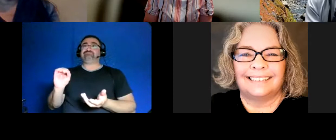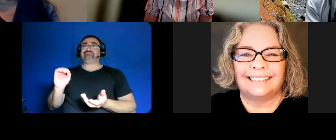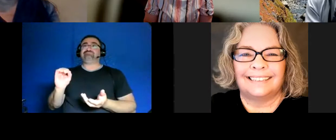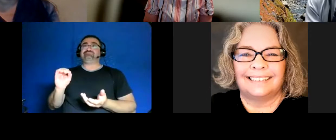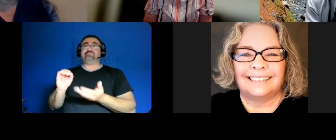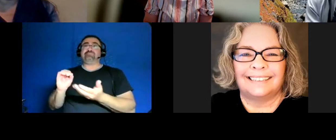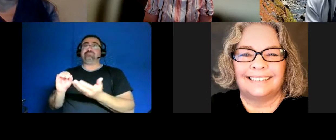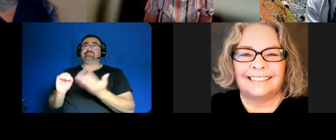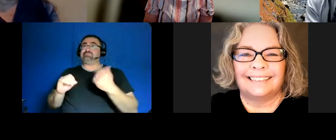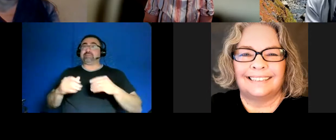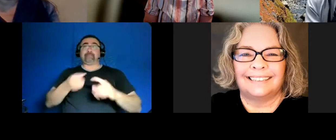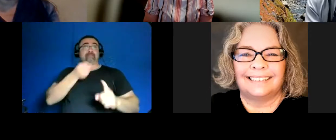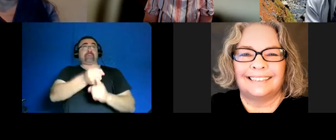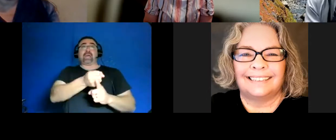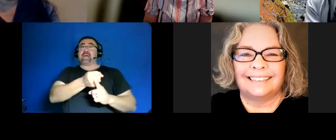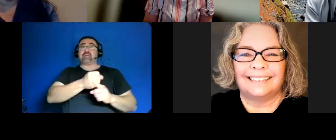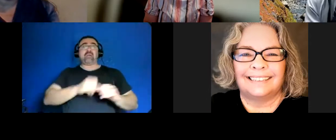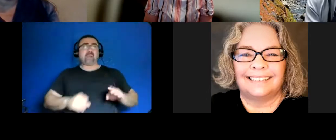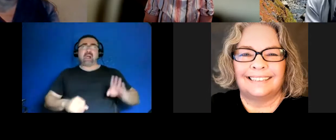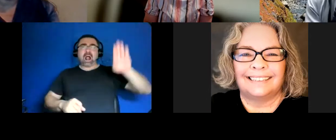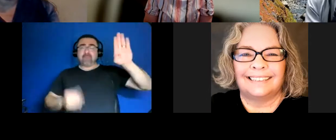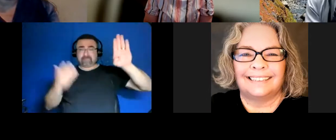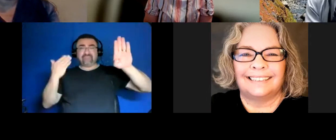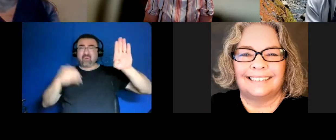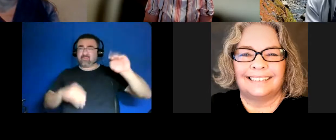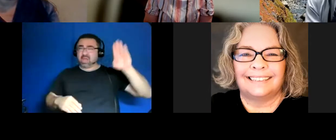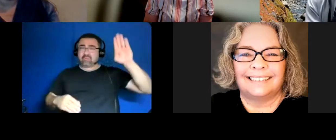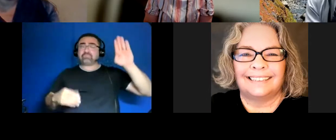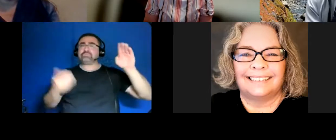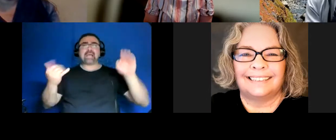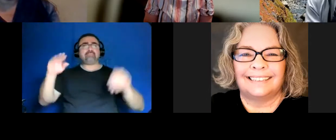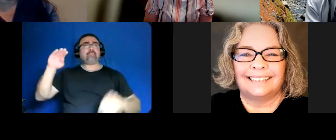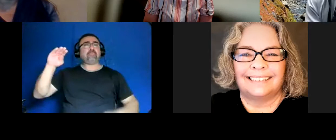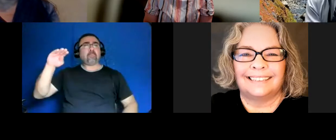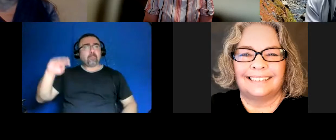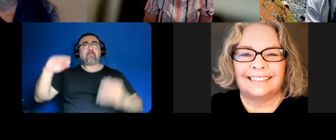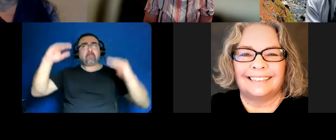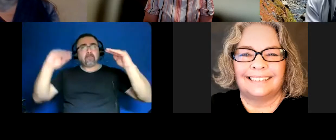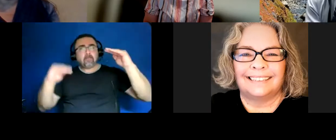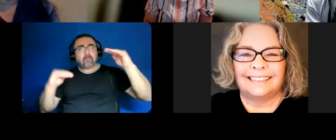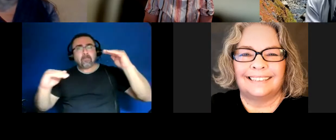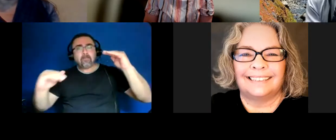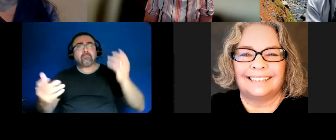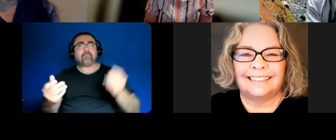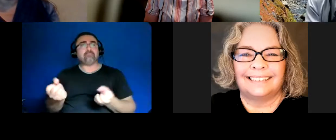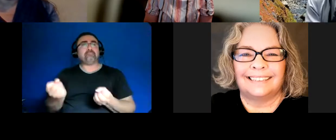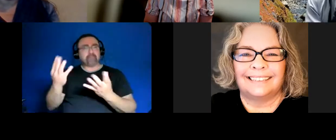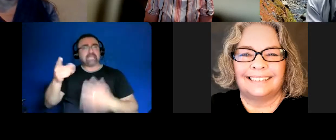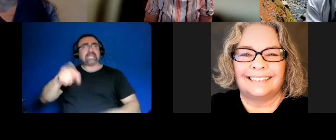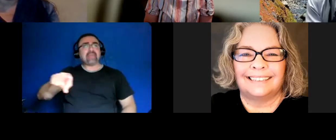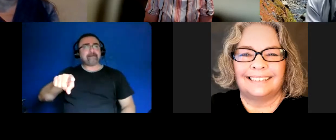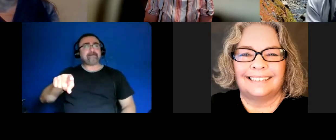the magnitude or the number that we were having in previous surges. And many of them,